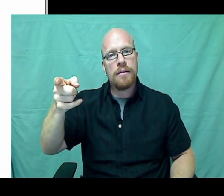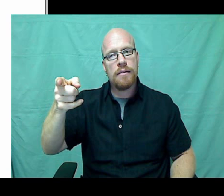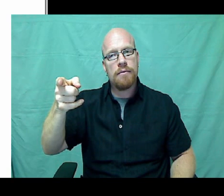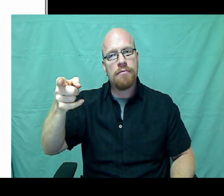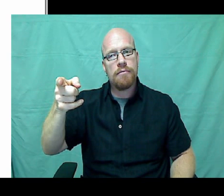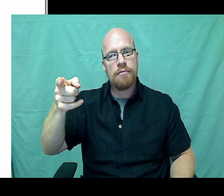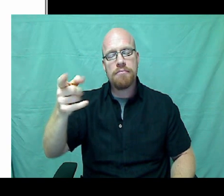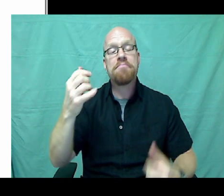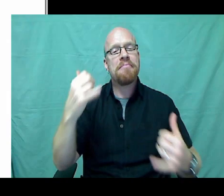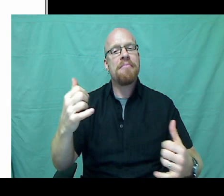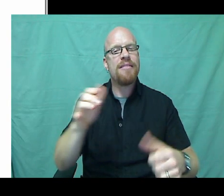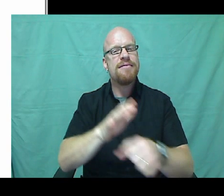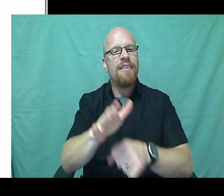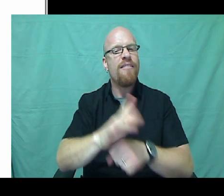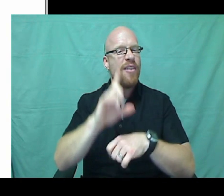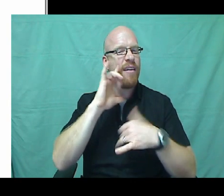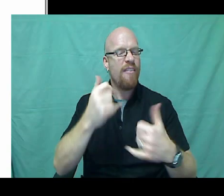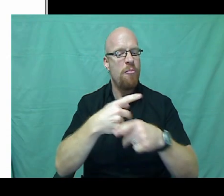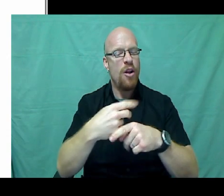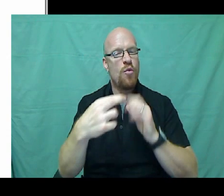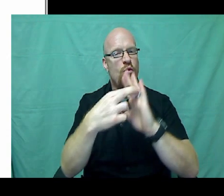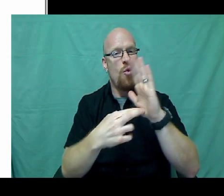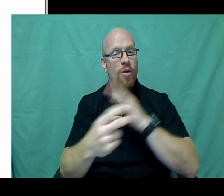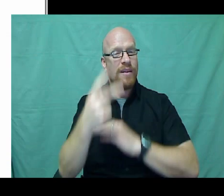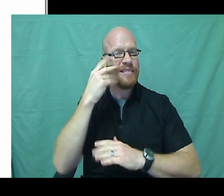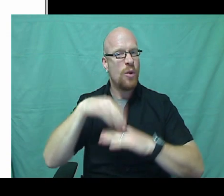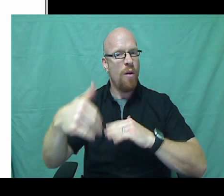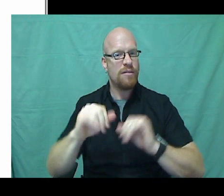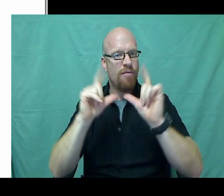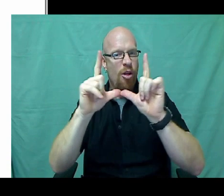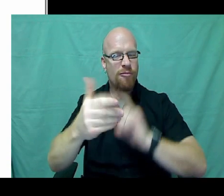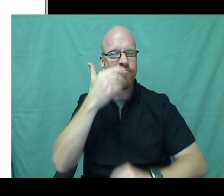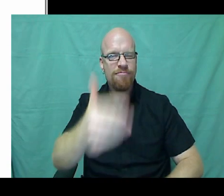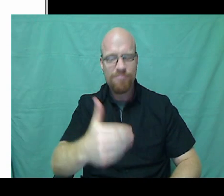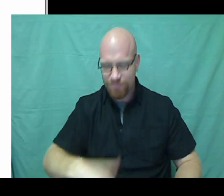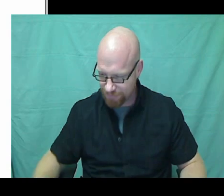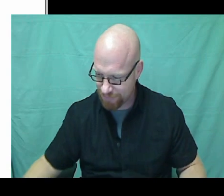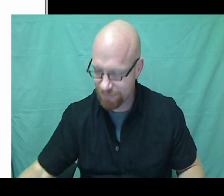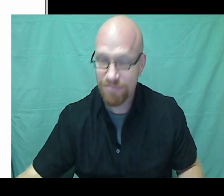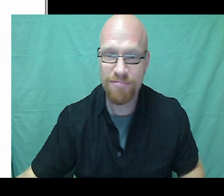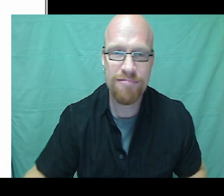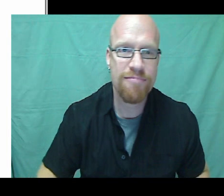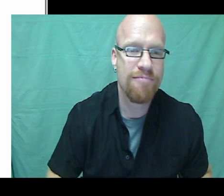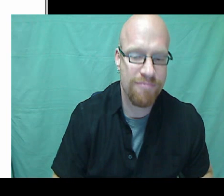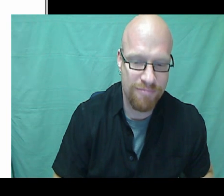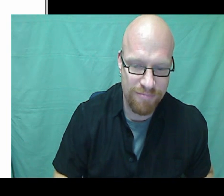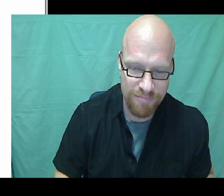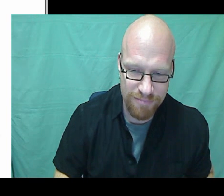base, x plus 3, and then add the exponents, 2 plus 5. Thank you. See you next vlog.